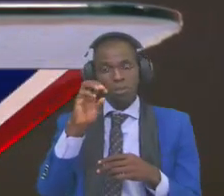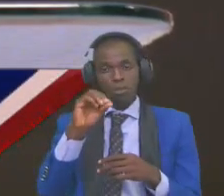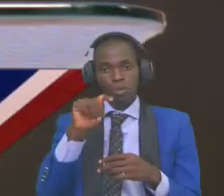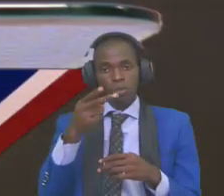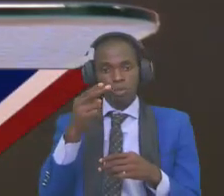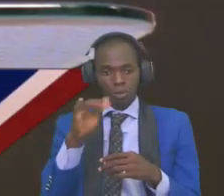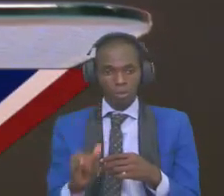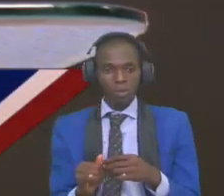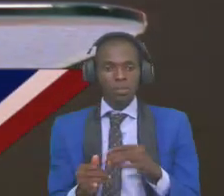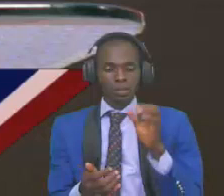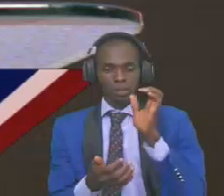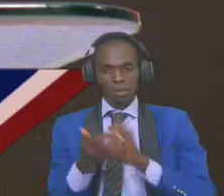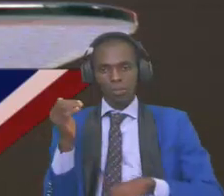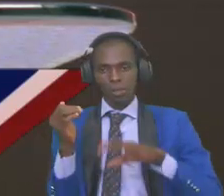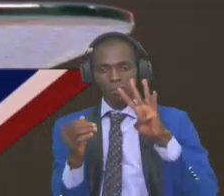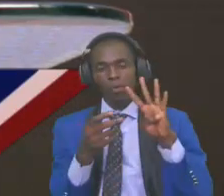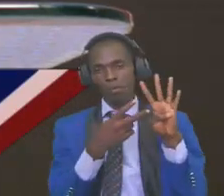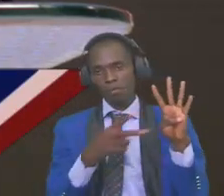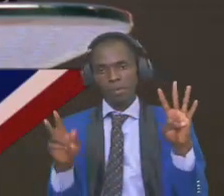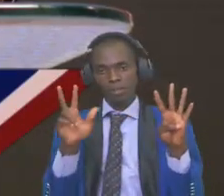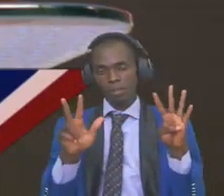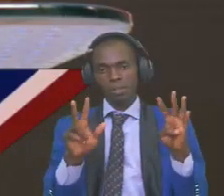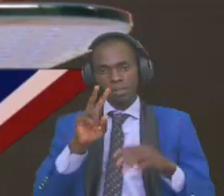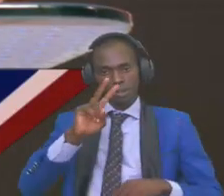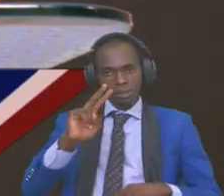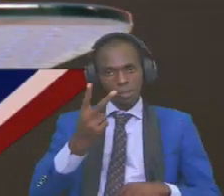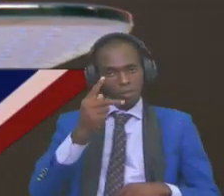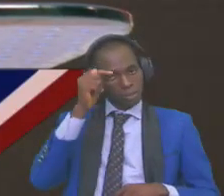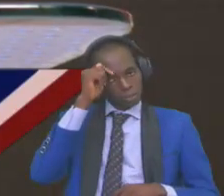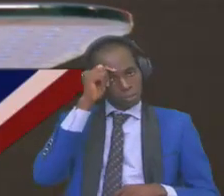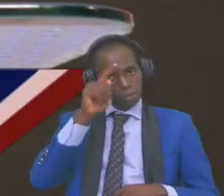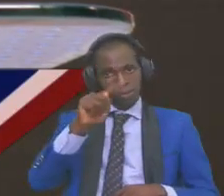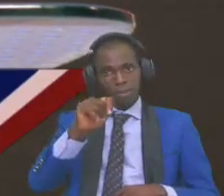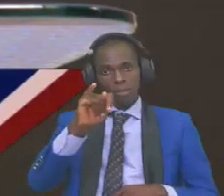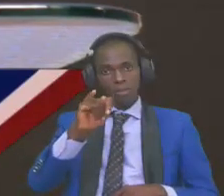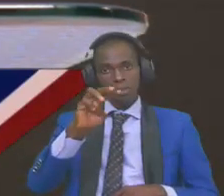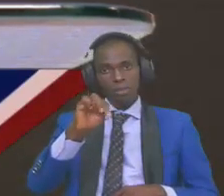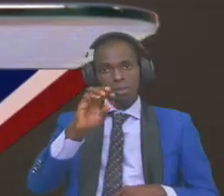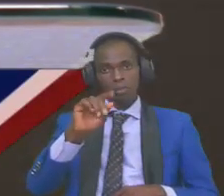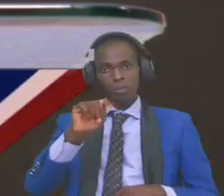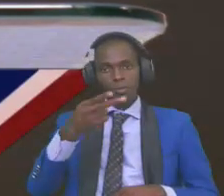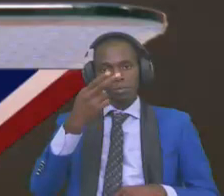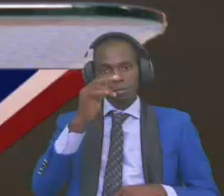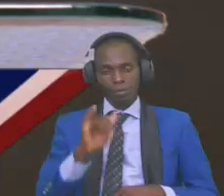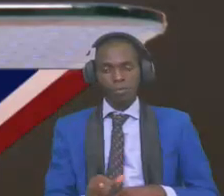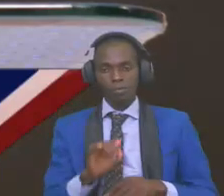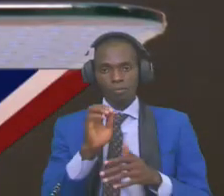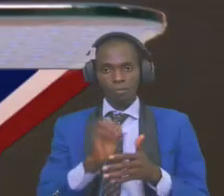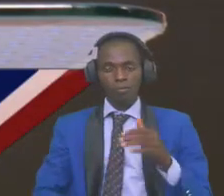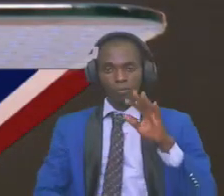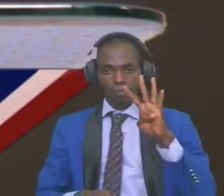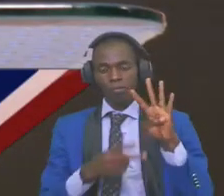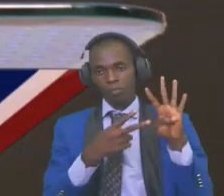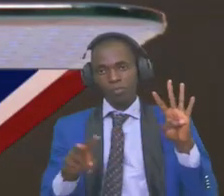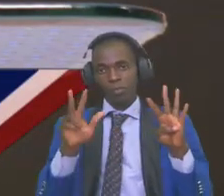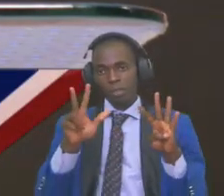the time in which we live and the reason why you need to stand in the faith. For